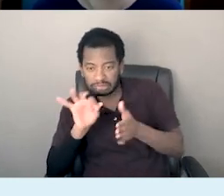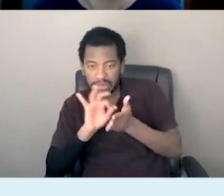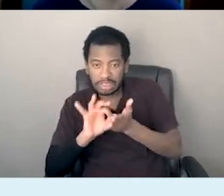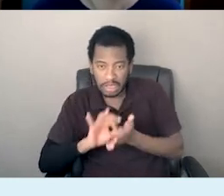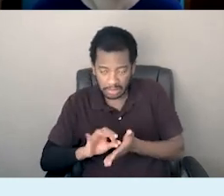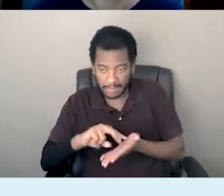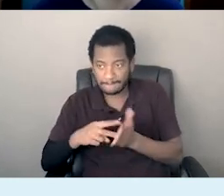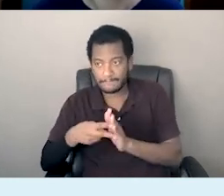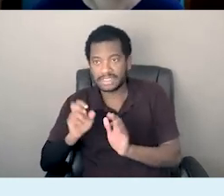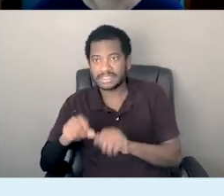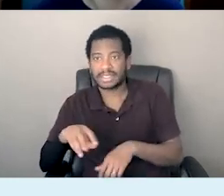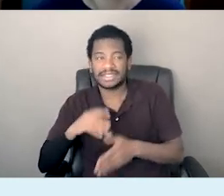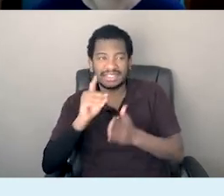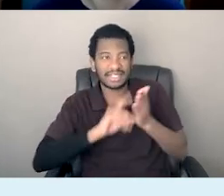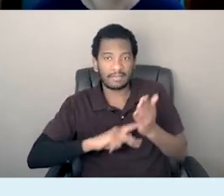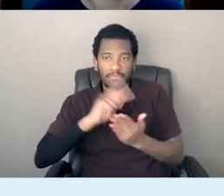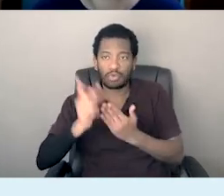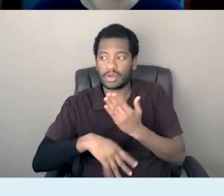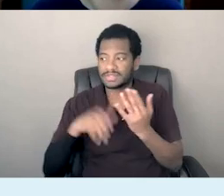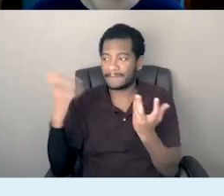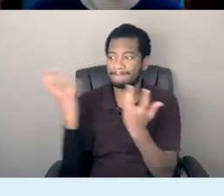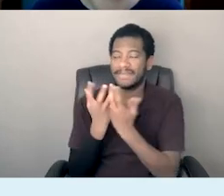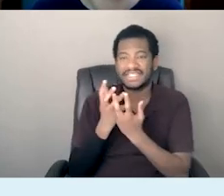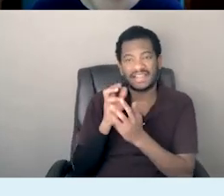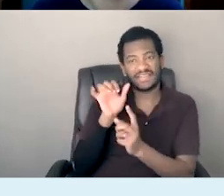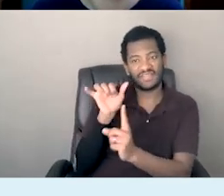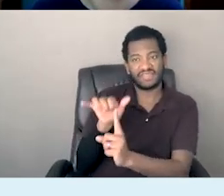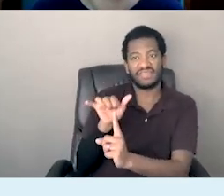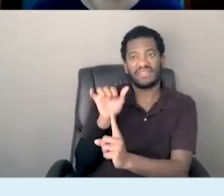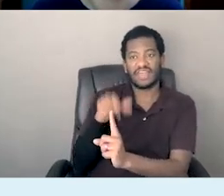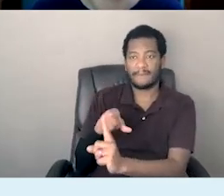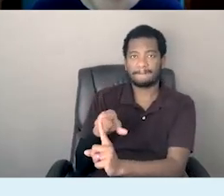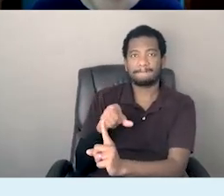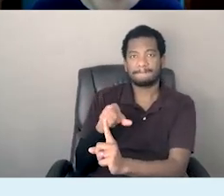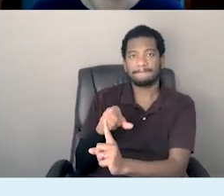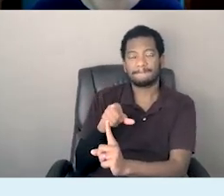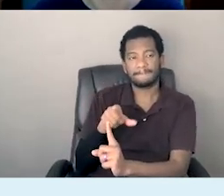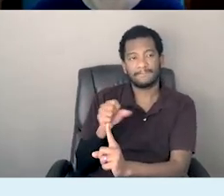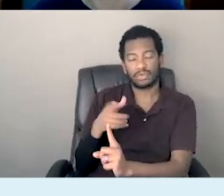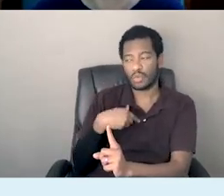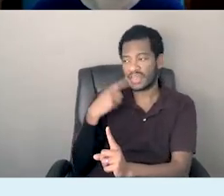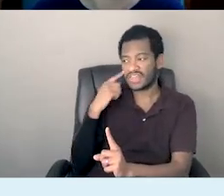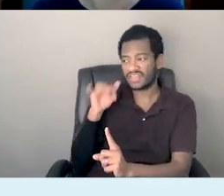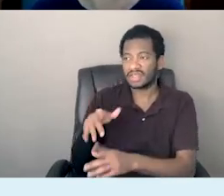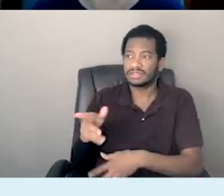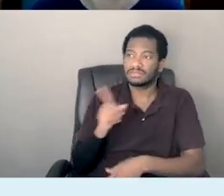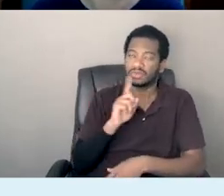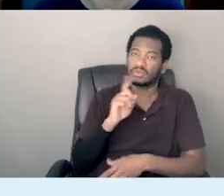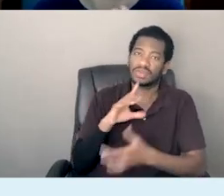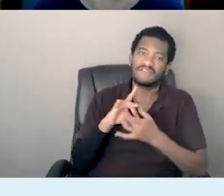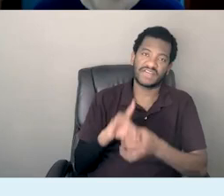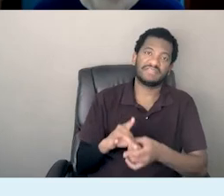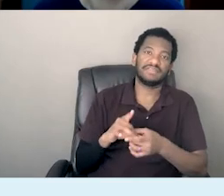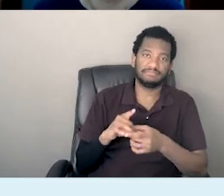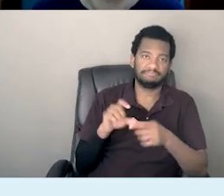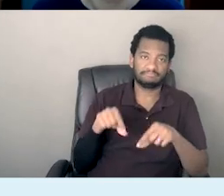that, whatever it is that ends up being picked out. And I think that is very relevant here. And